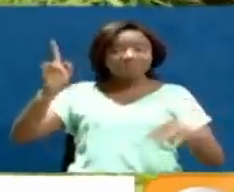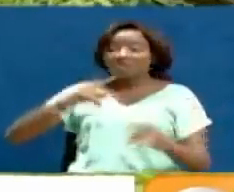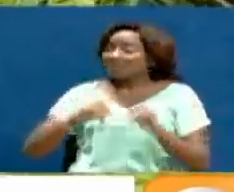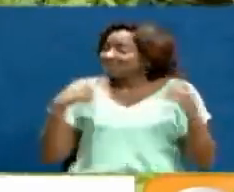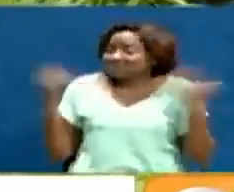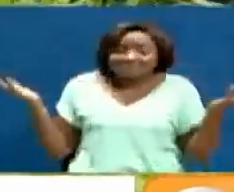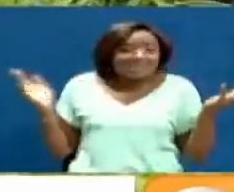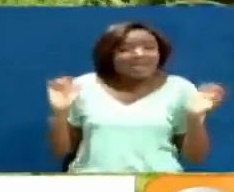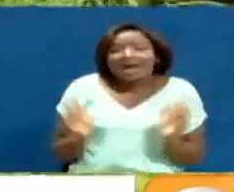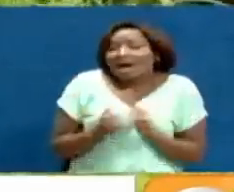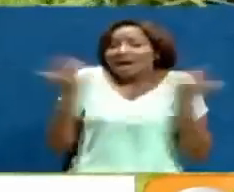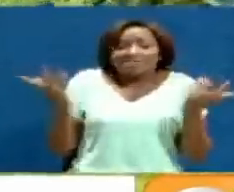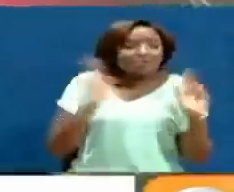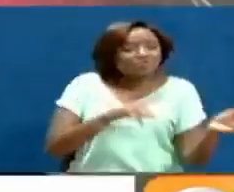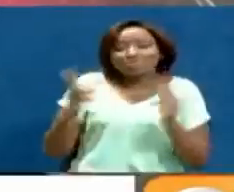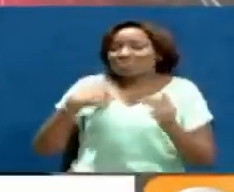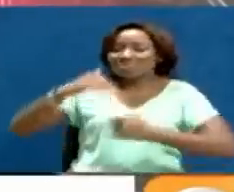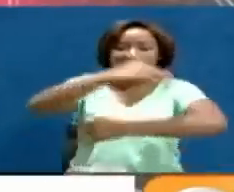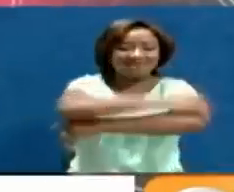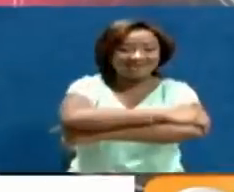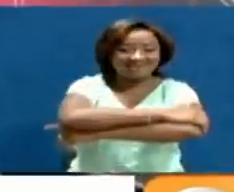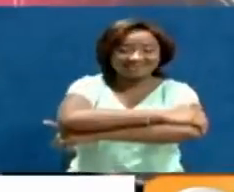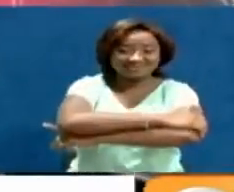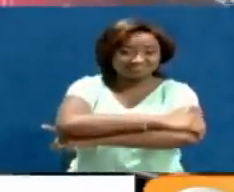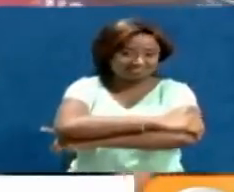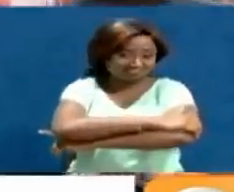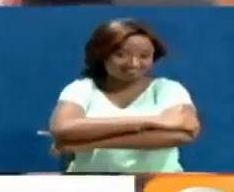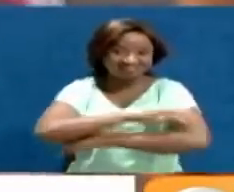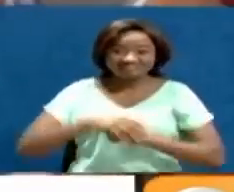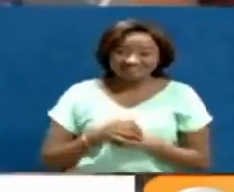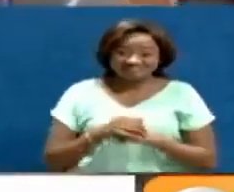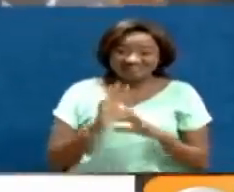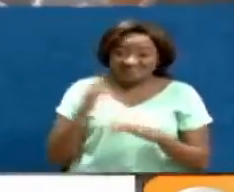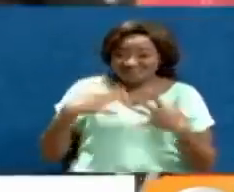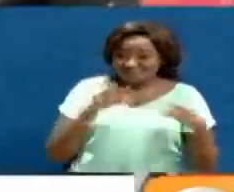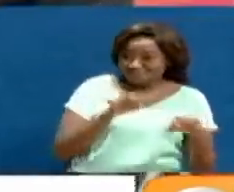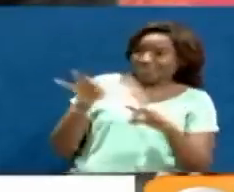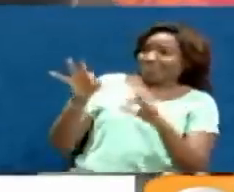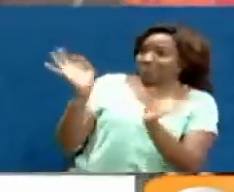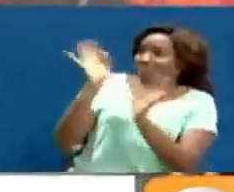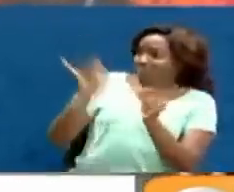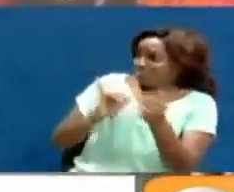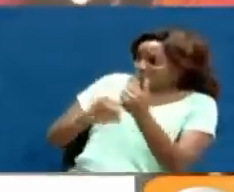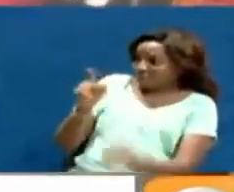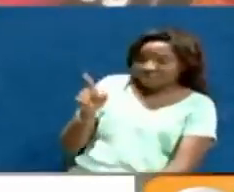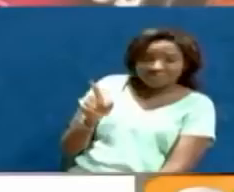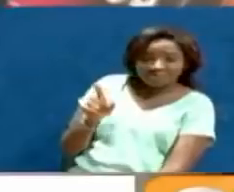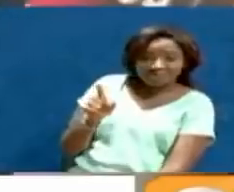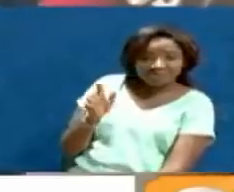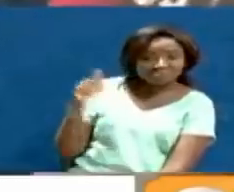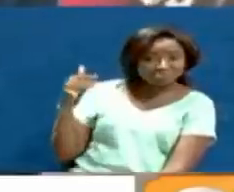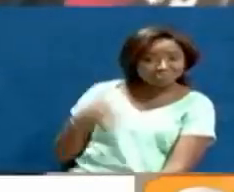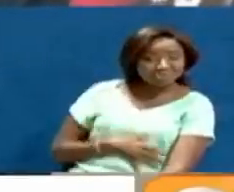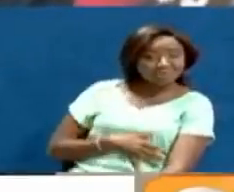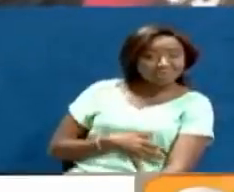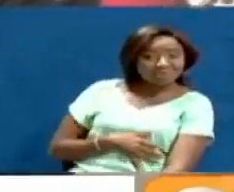just came. We normally hug. And this actually turned the attention on her when people realized that she is Eliud's wife. Eliud